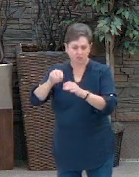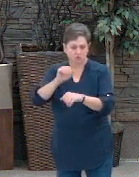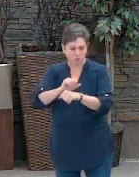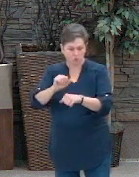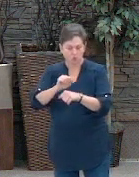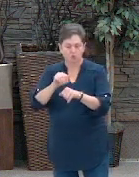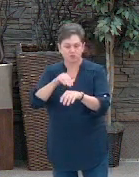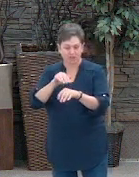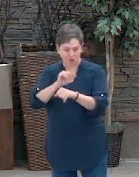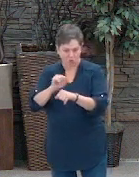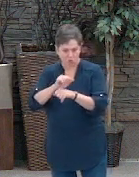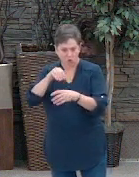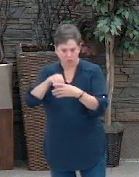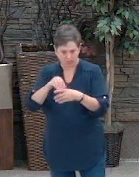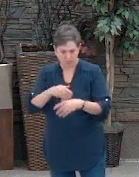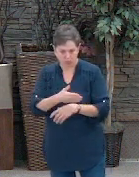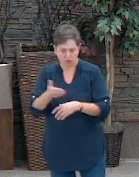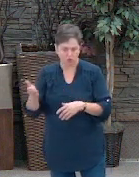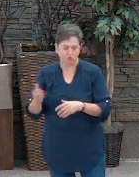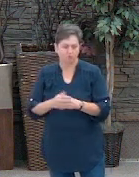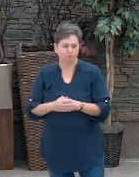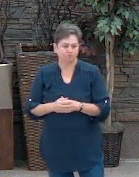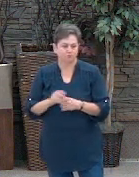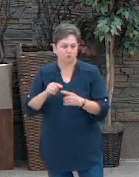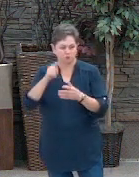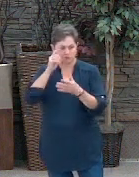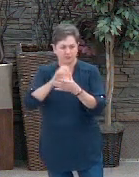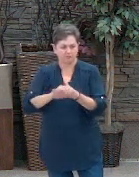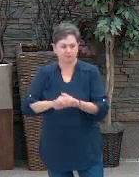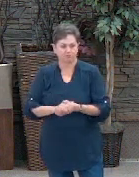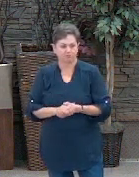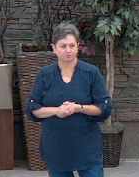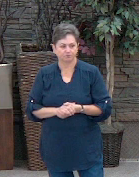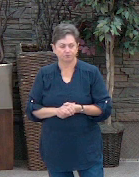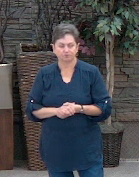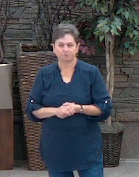which is at work in you who believe.